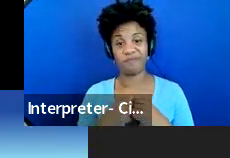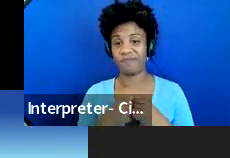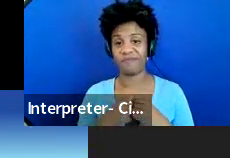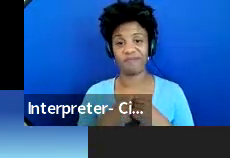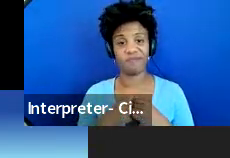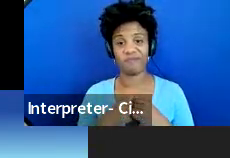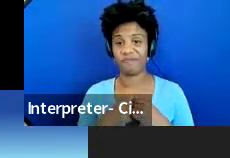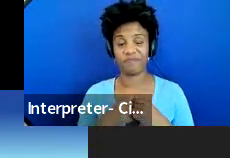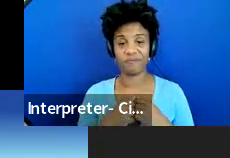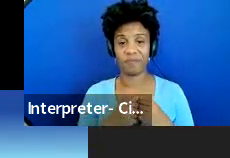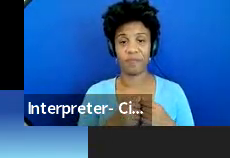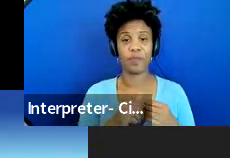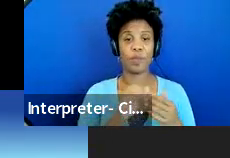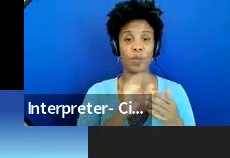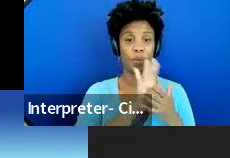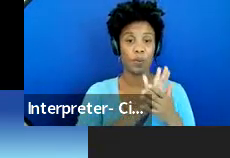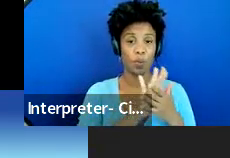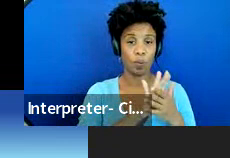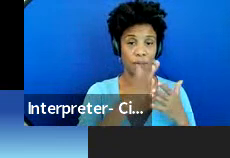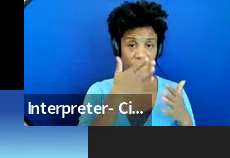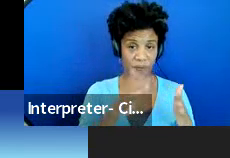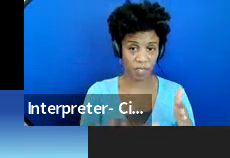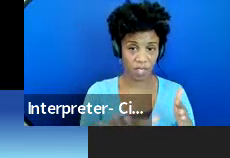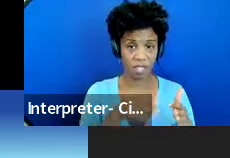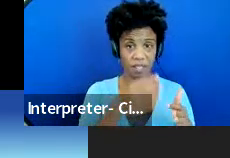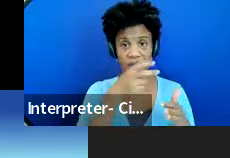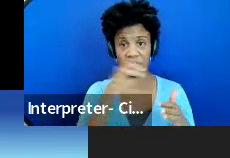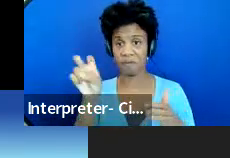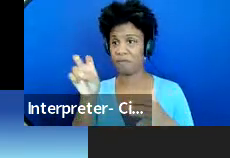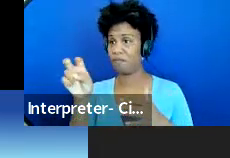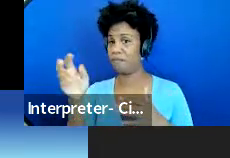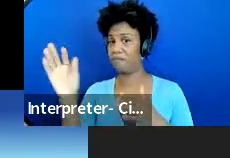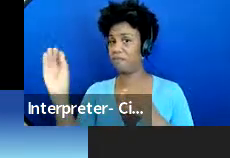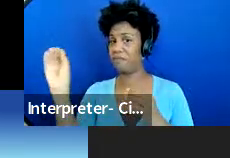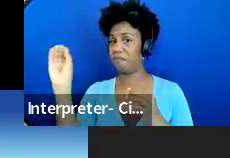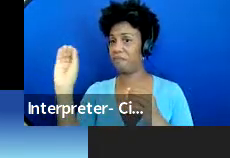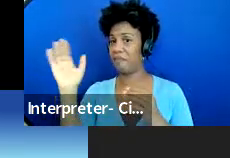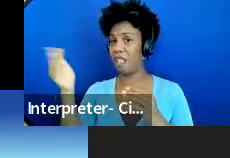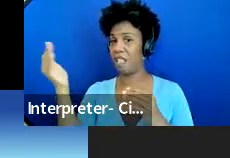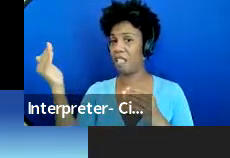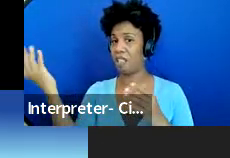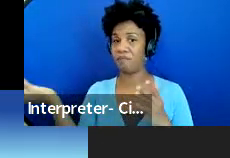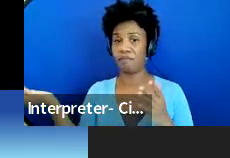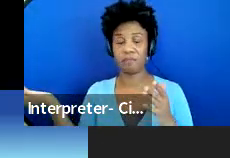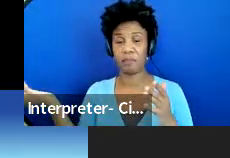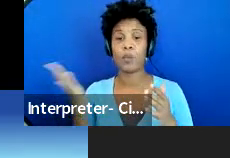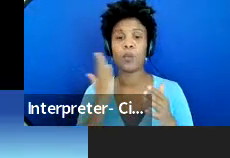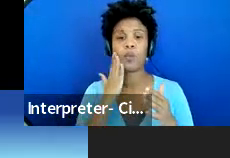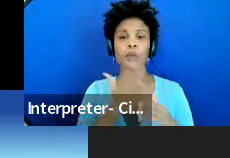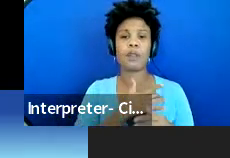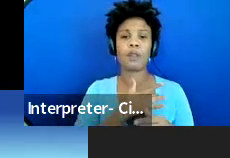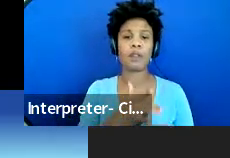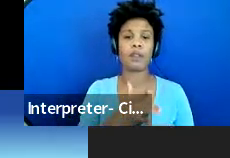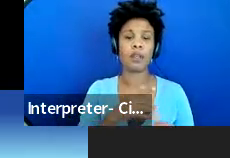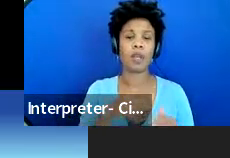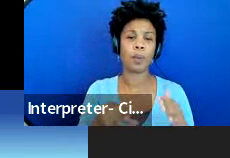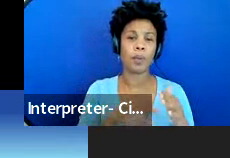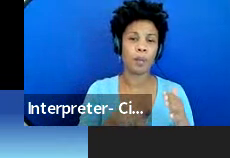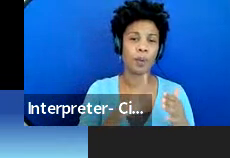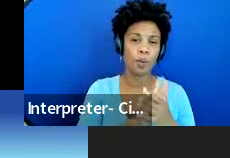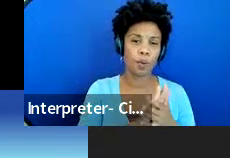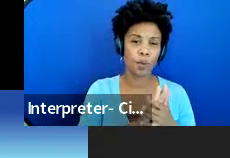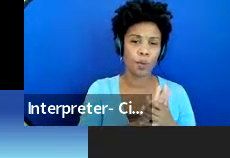in which the students would matriculate to after they leave the STEP center. So in our normal school system, for example, primary and secondary